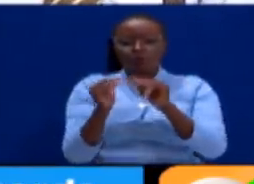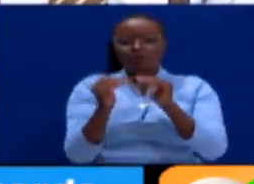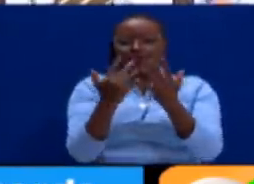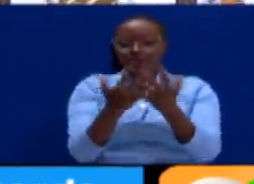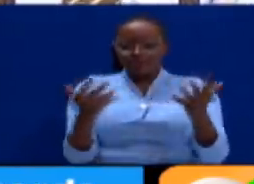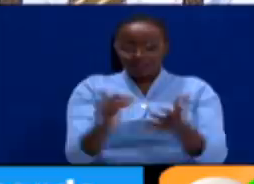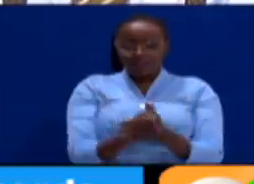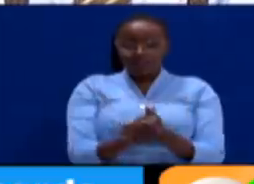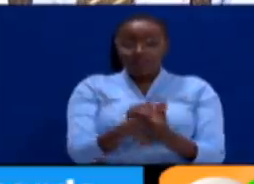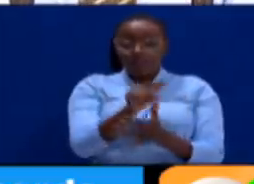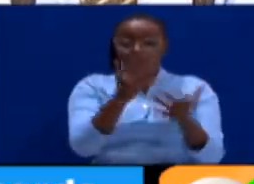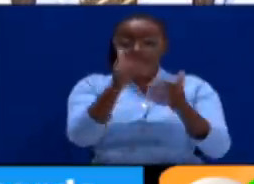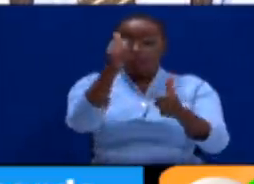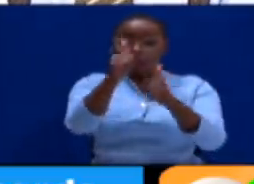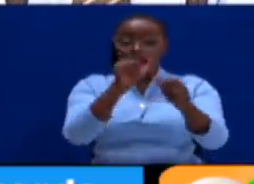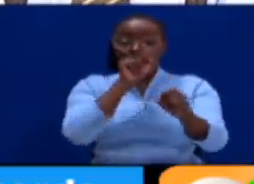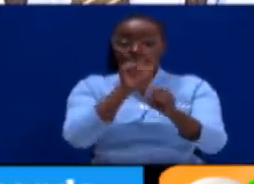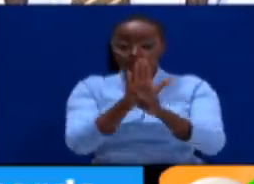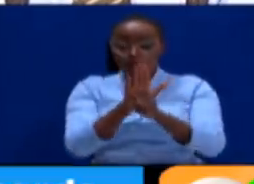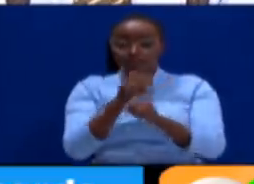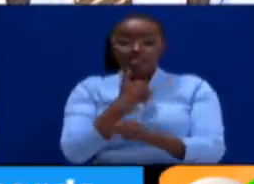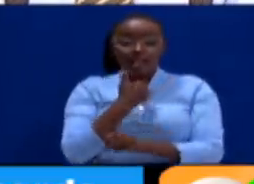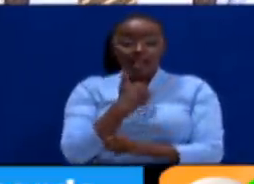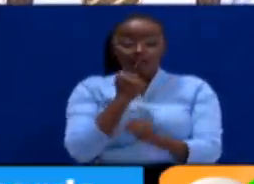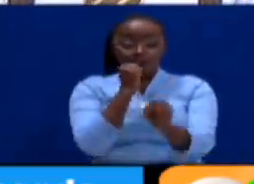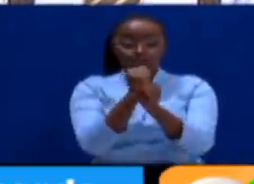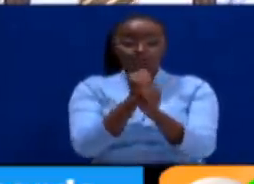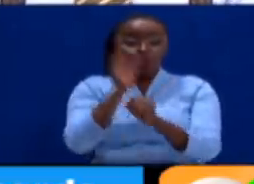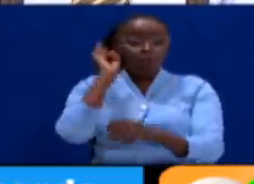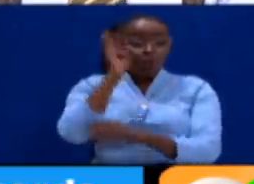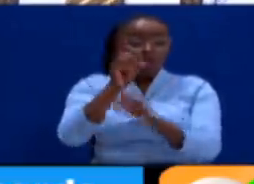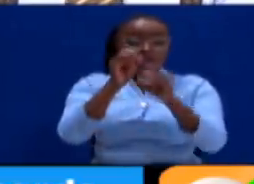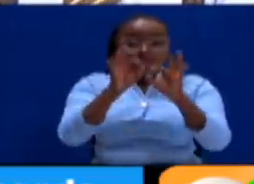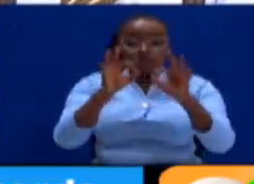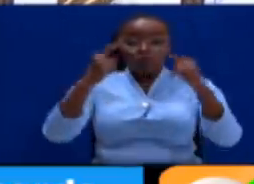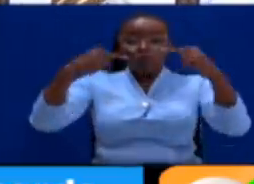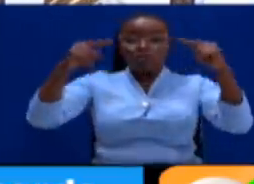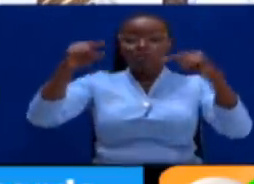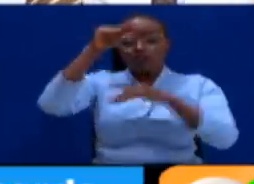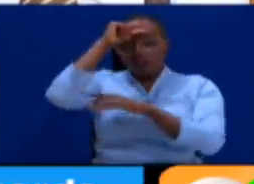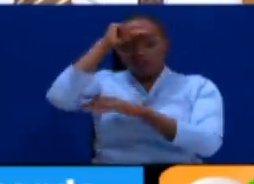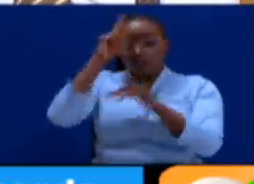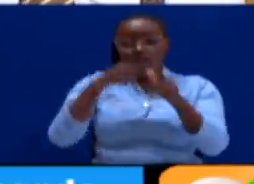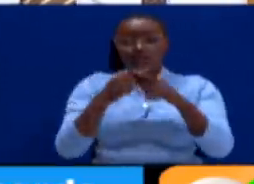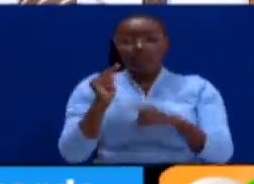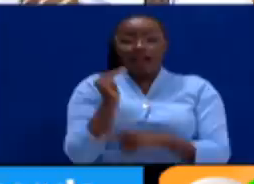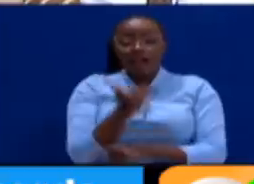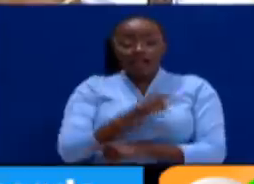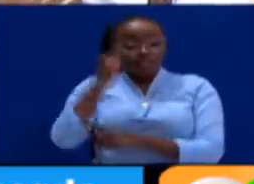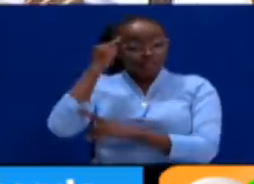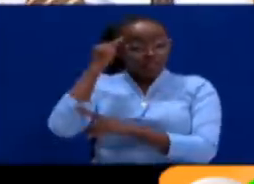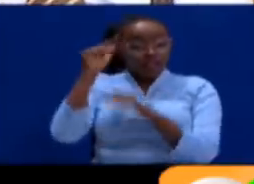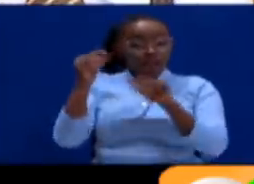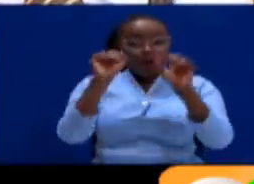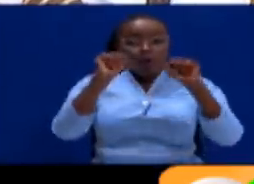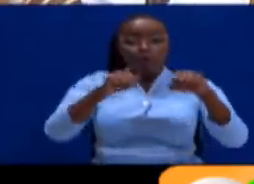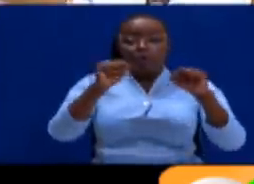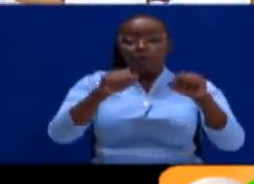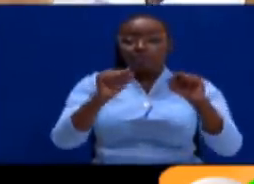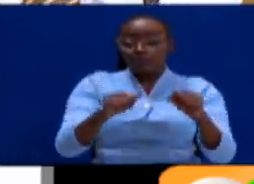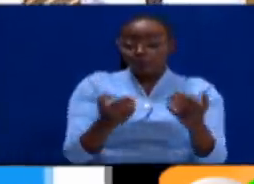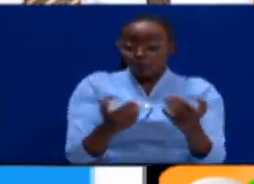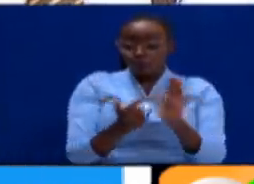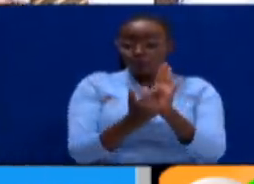And therefore, this thing that we promised that we would do if we ever made it to government, this is how we now think that we can achieve influence,